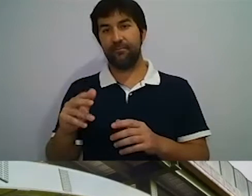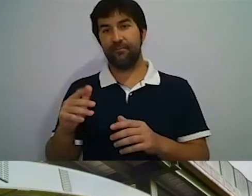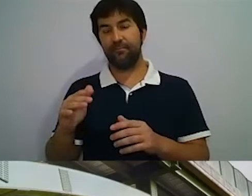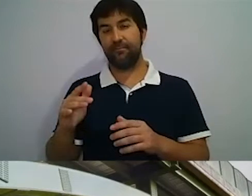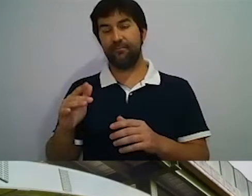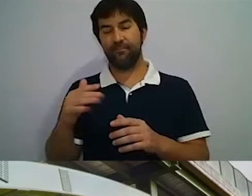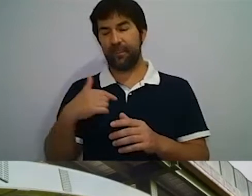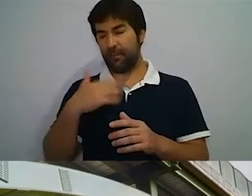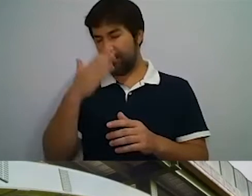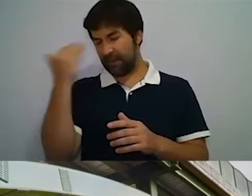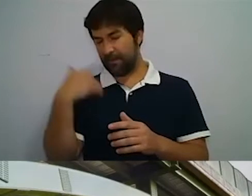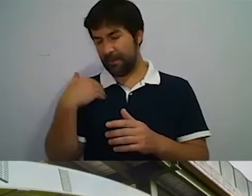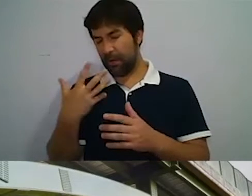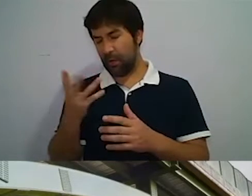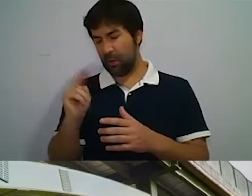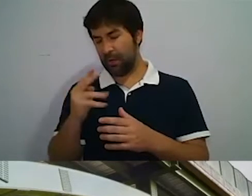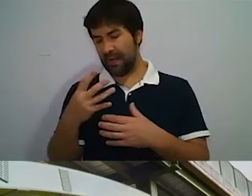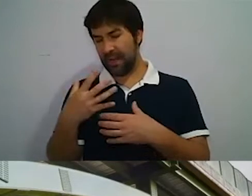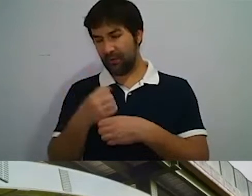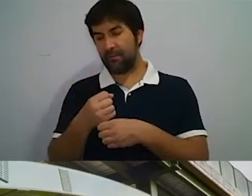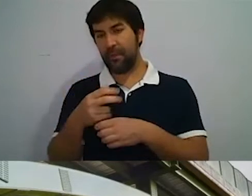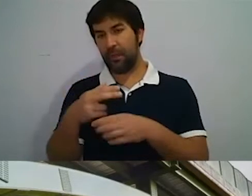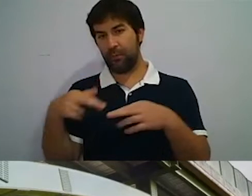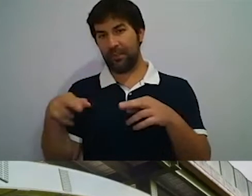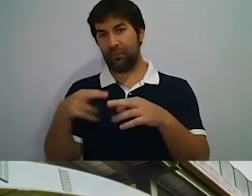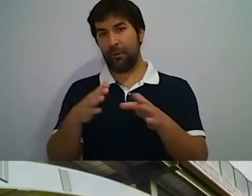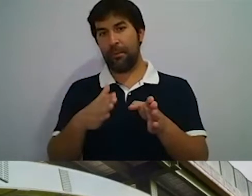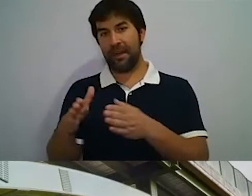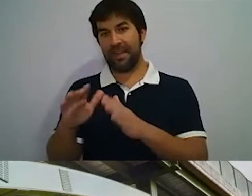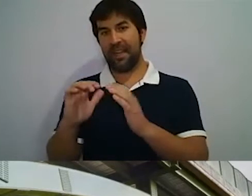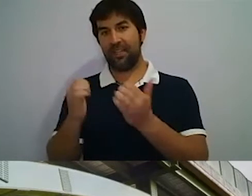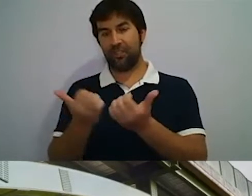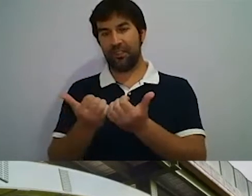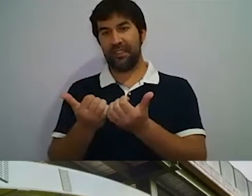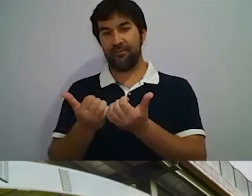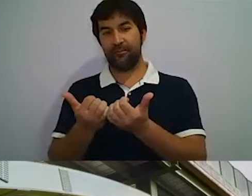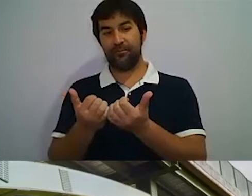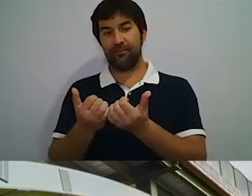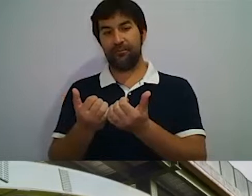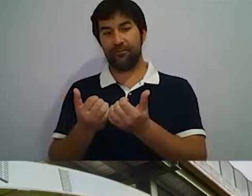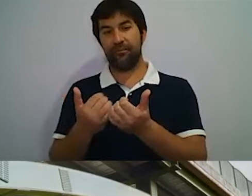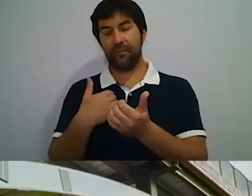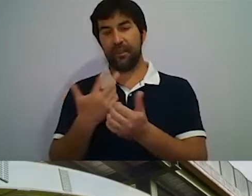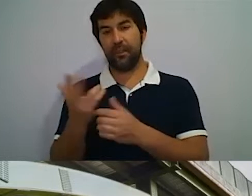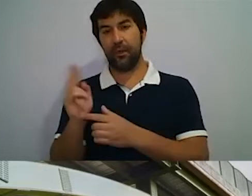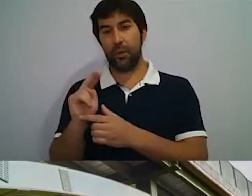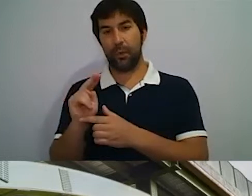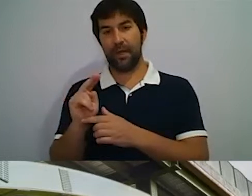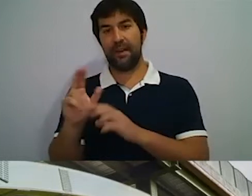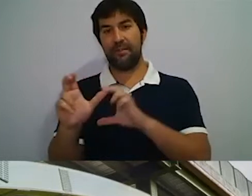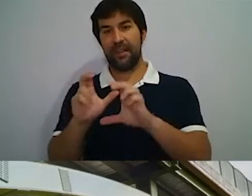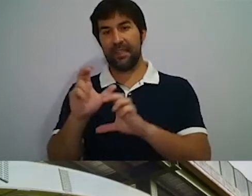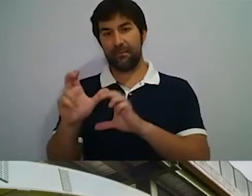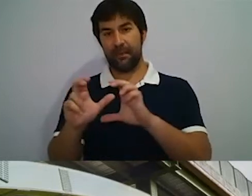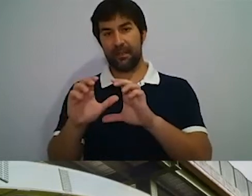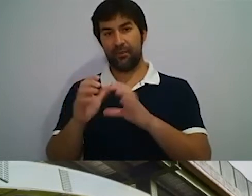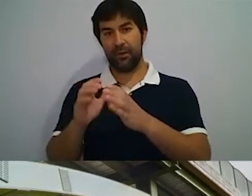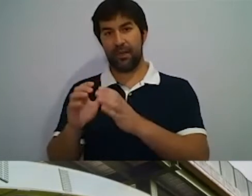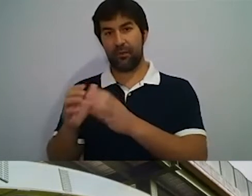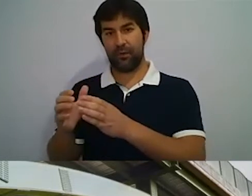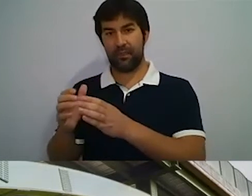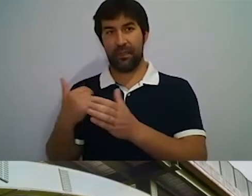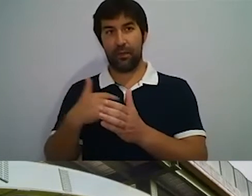of traffic calming requests than the budget really permits. The good news about traffic calming is relative to